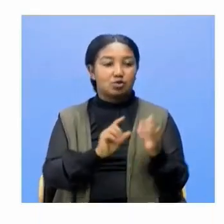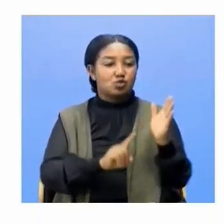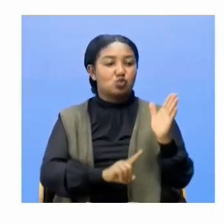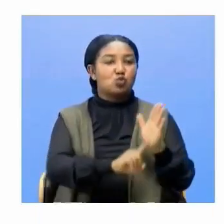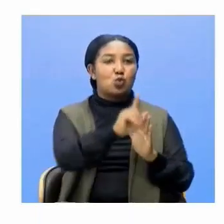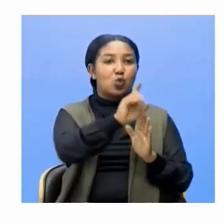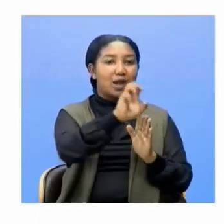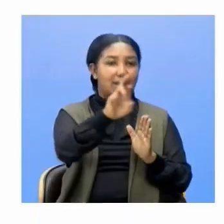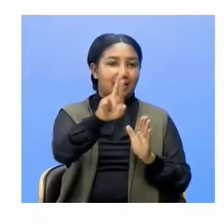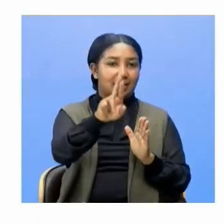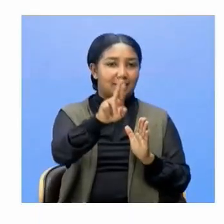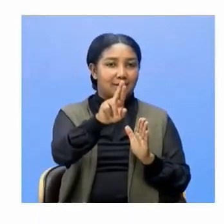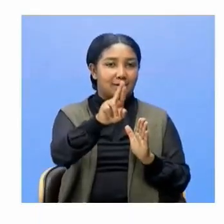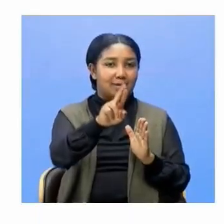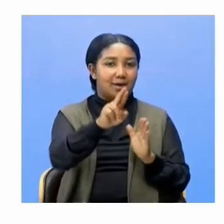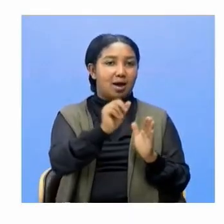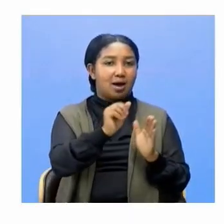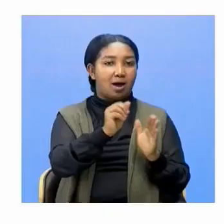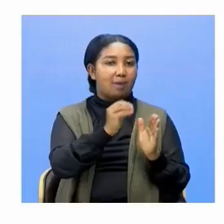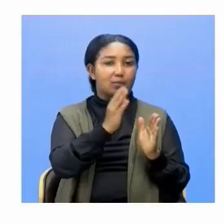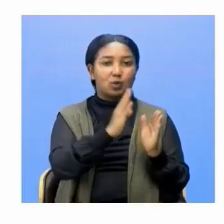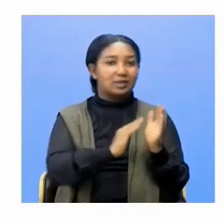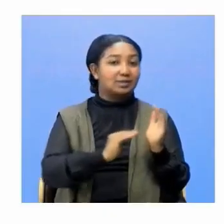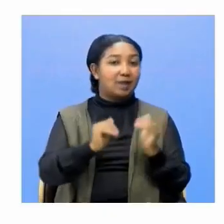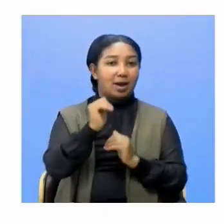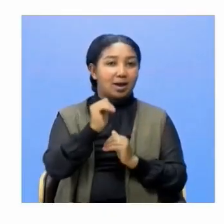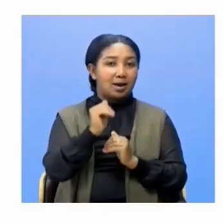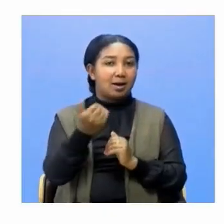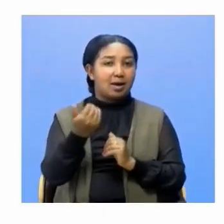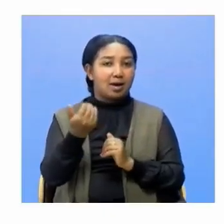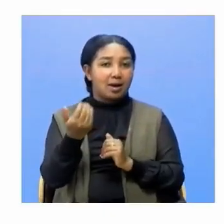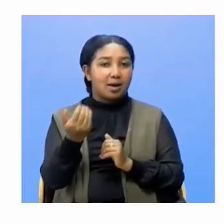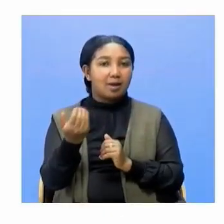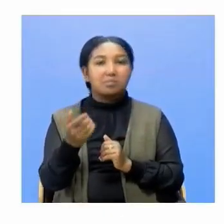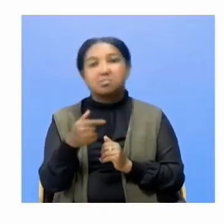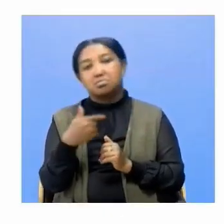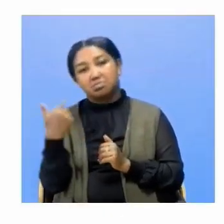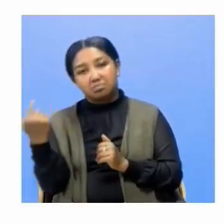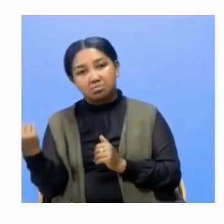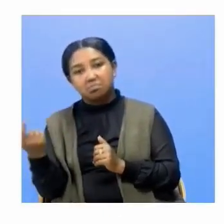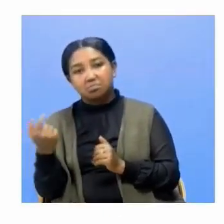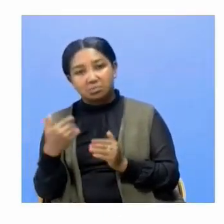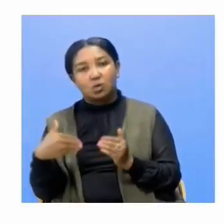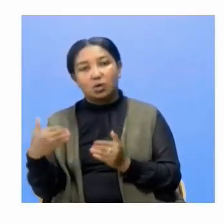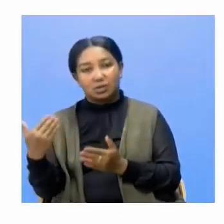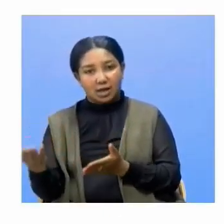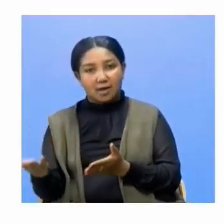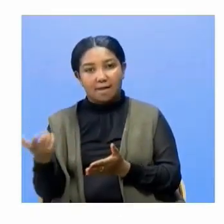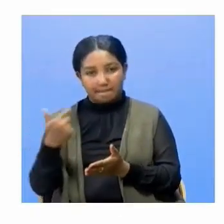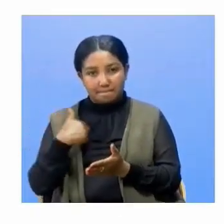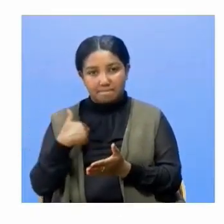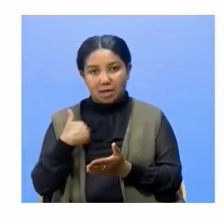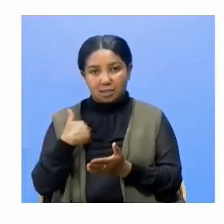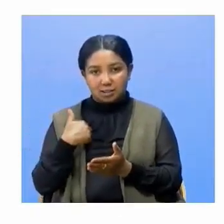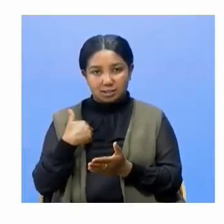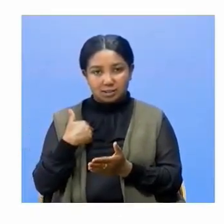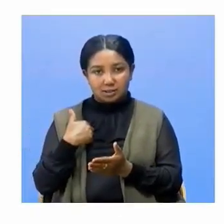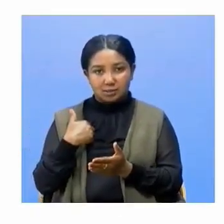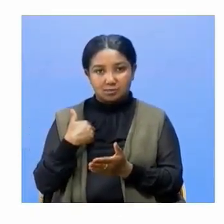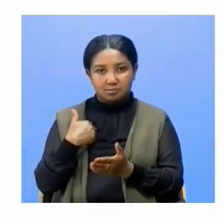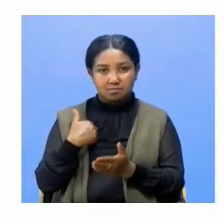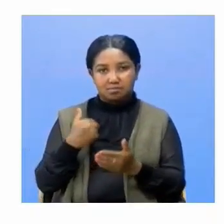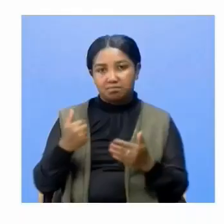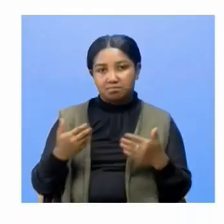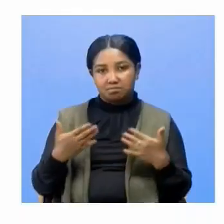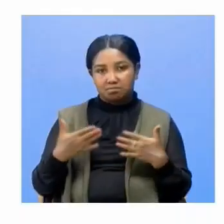taller, I am taller than, let's say, I am taller than my